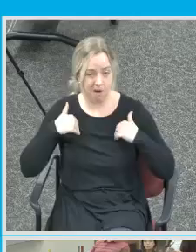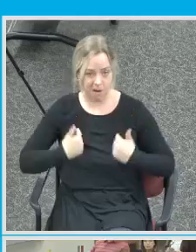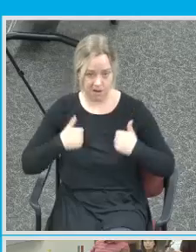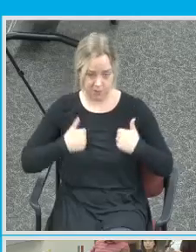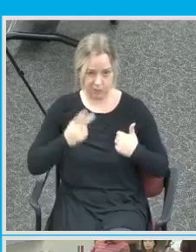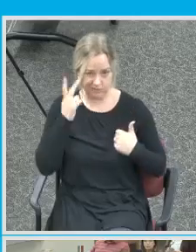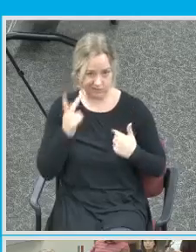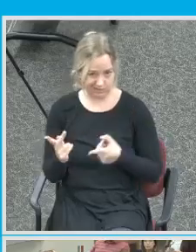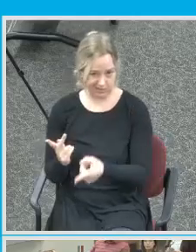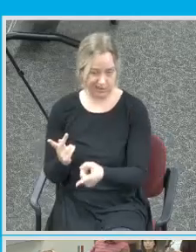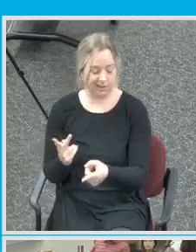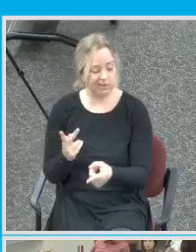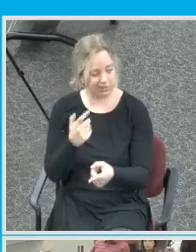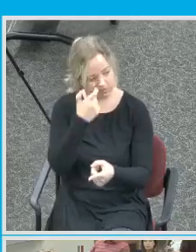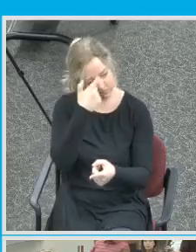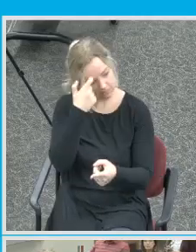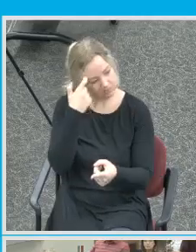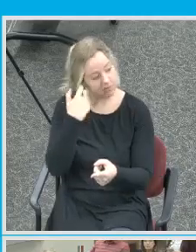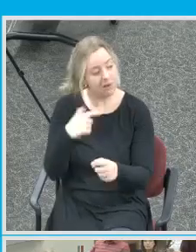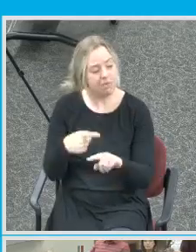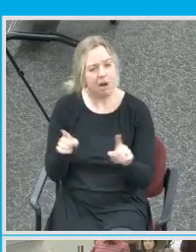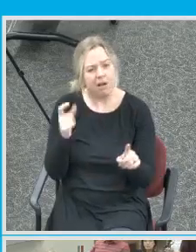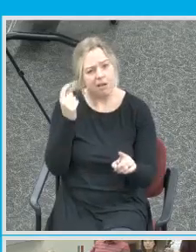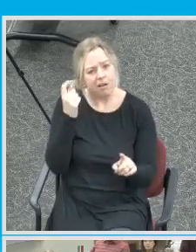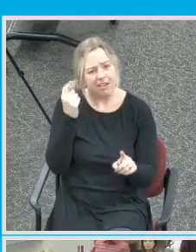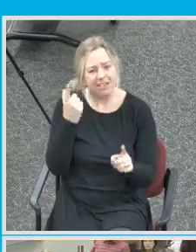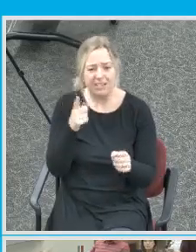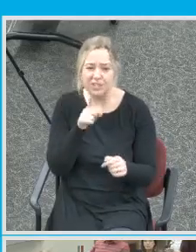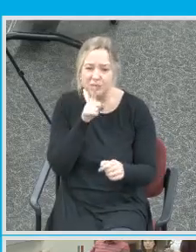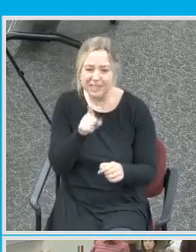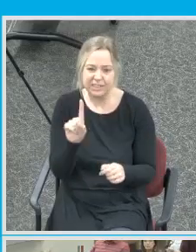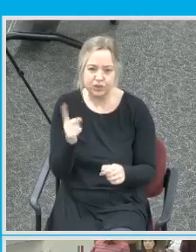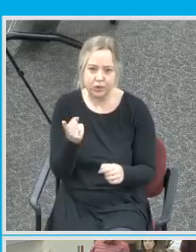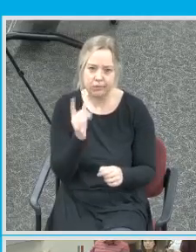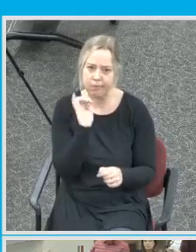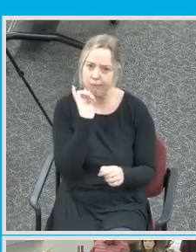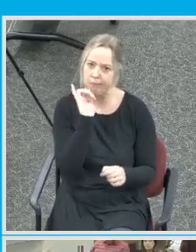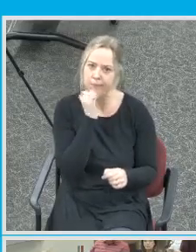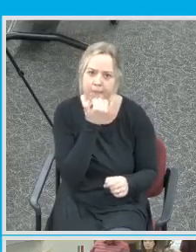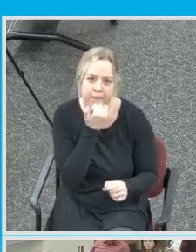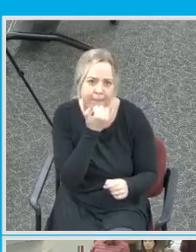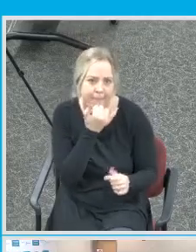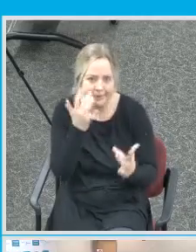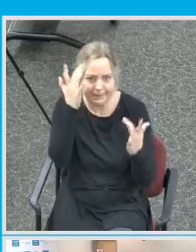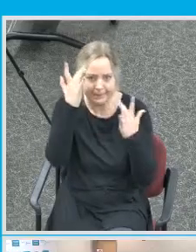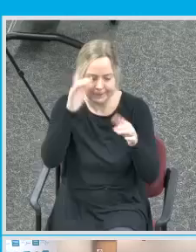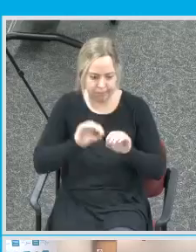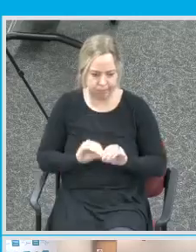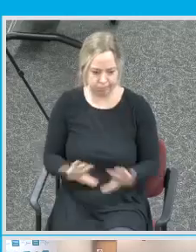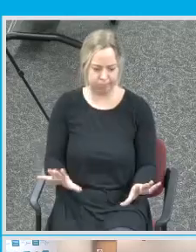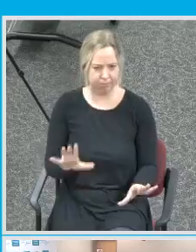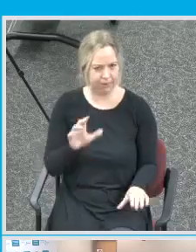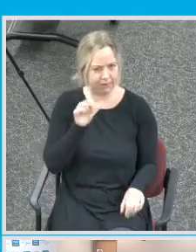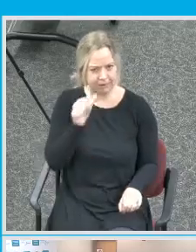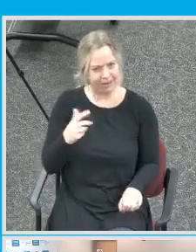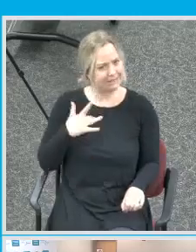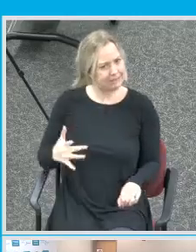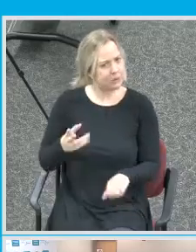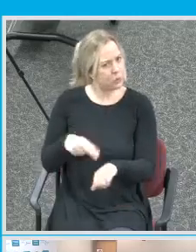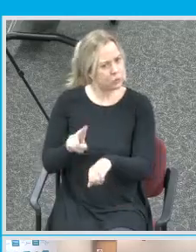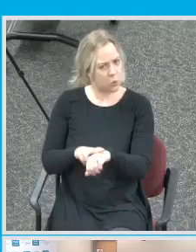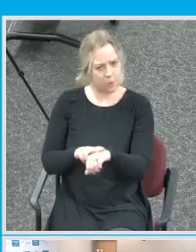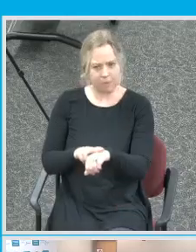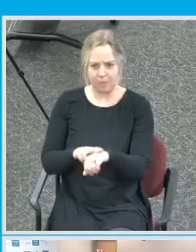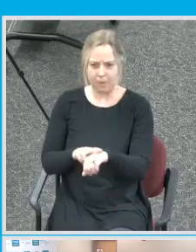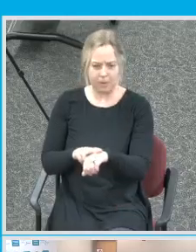see. So these are spillover infections. They're accidental, incidental. They're not part of the normal nature of spread